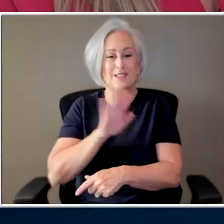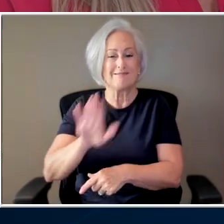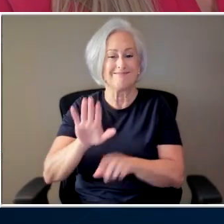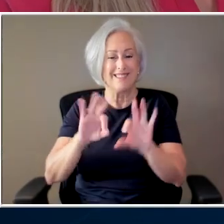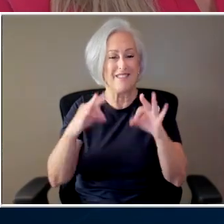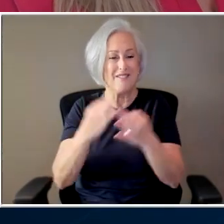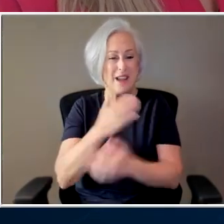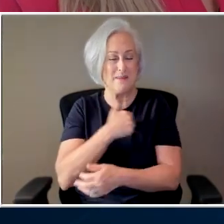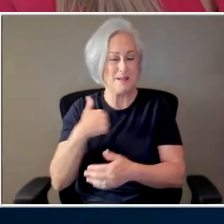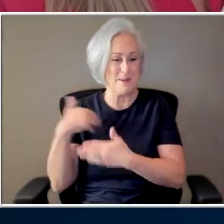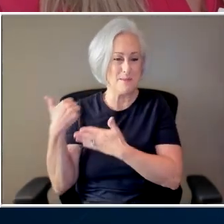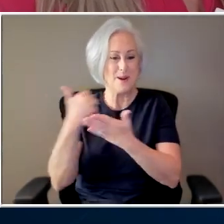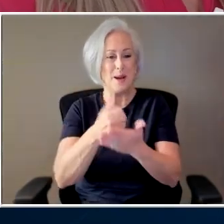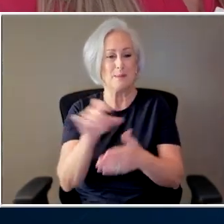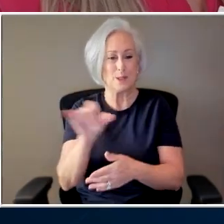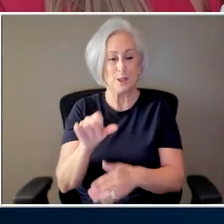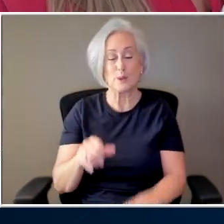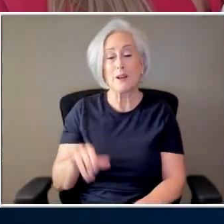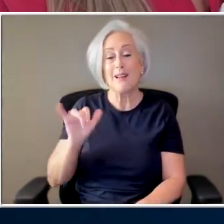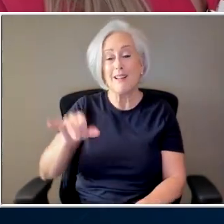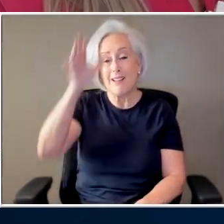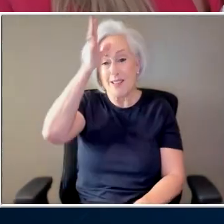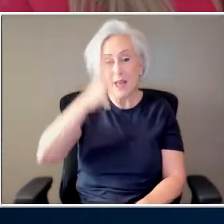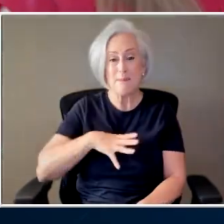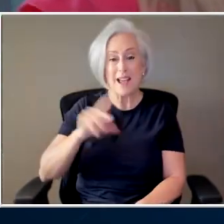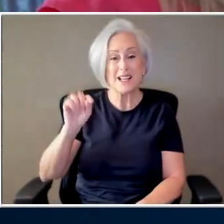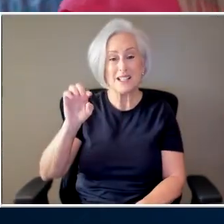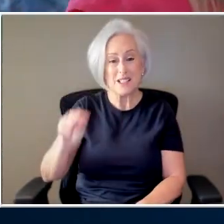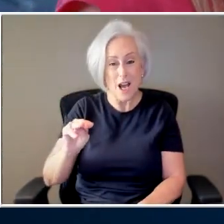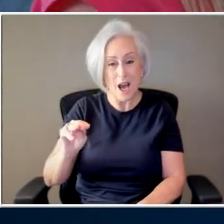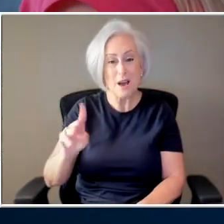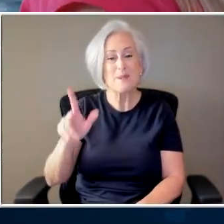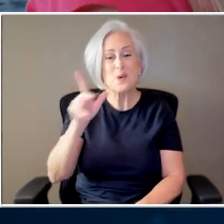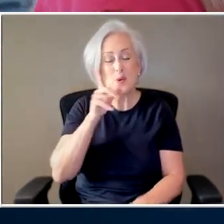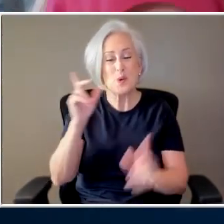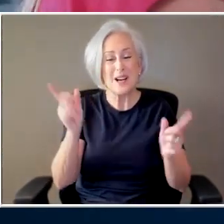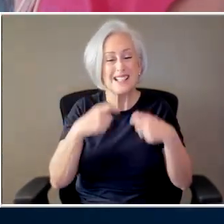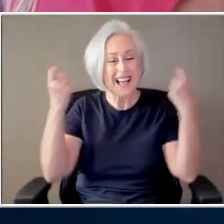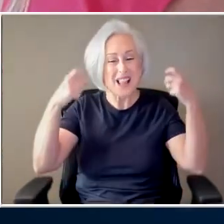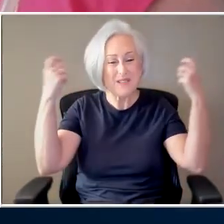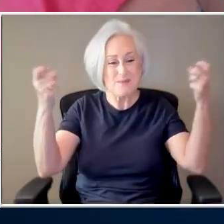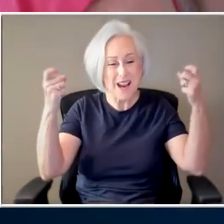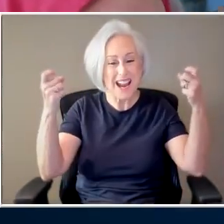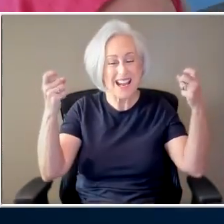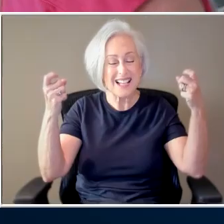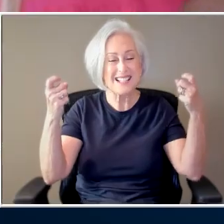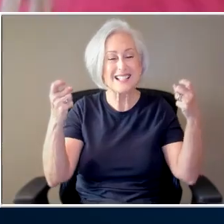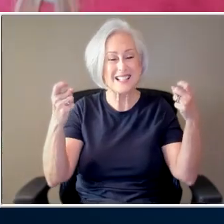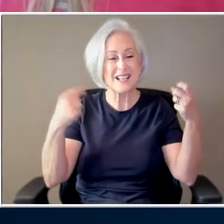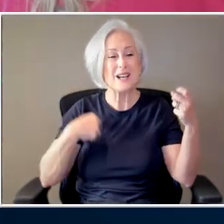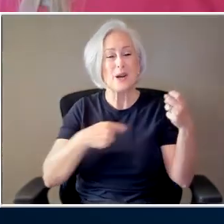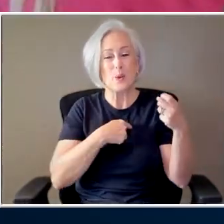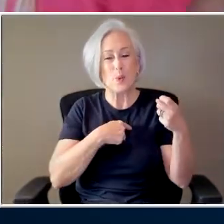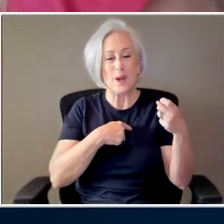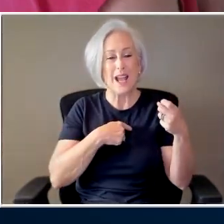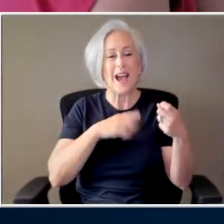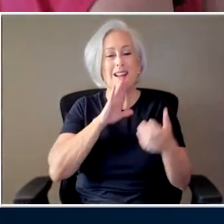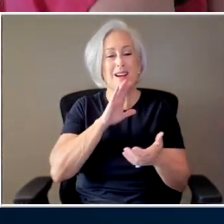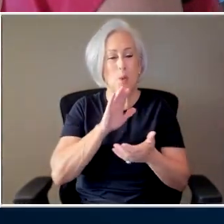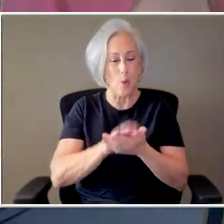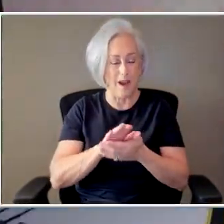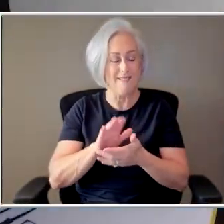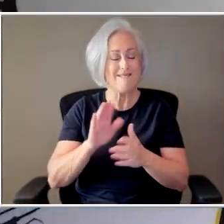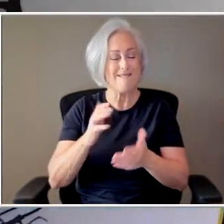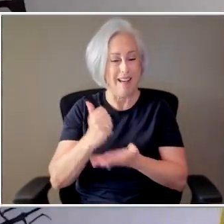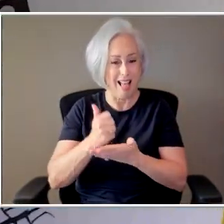Our patient, Tom, who we celebrated his 100-day celebration, we had the help of his wife to kind of help